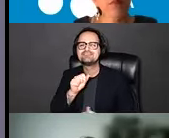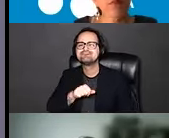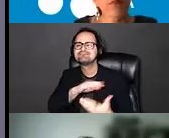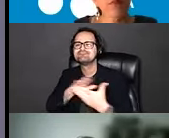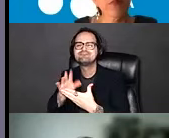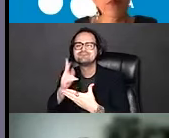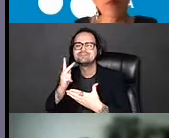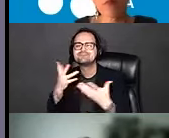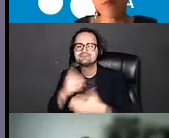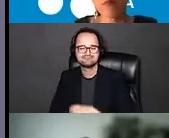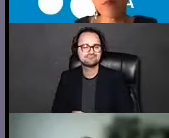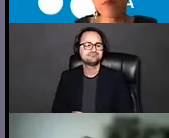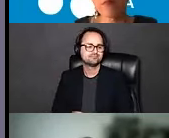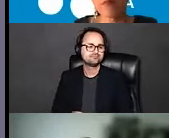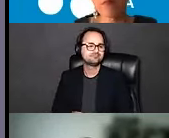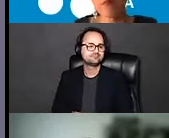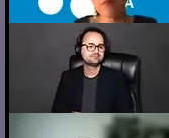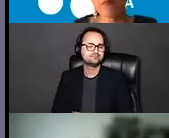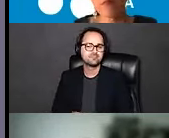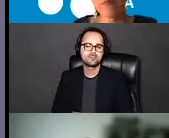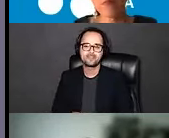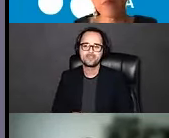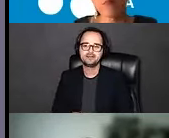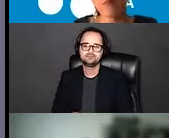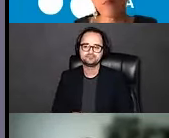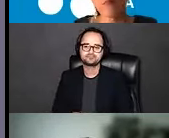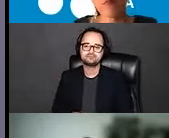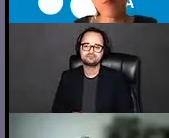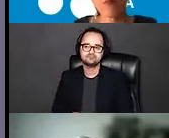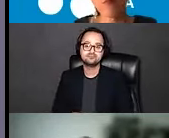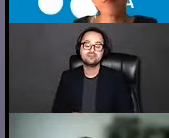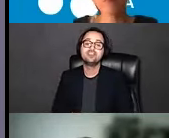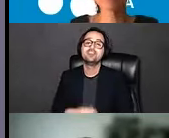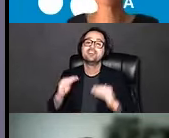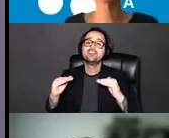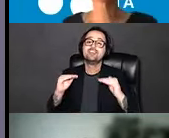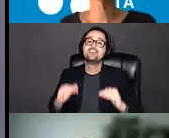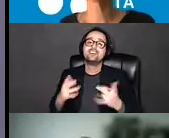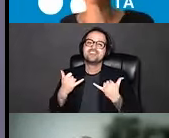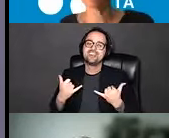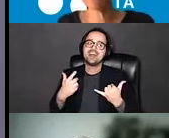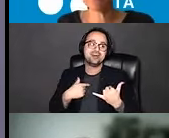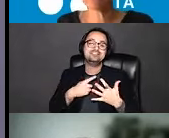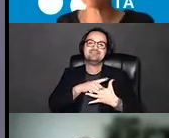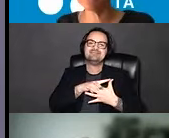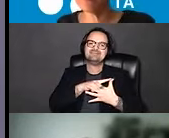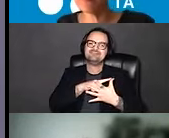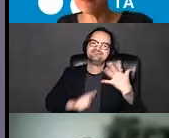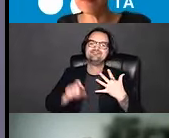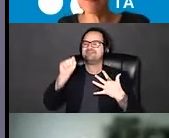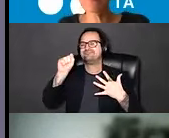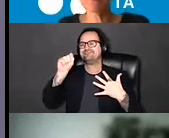you concerned about? So now this is where we're going to go through and just give you a lot to think about.